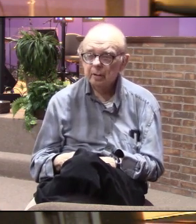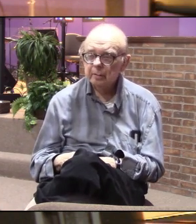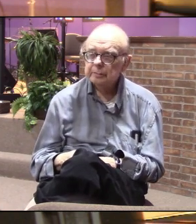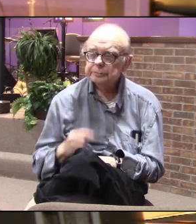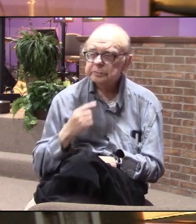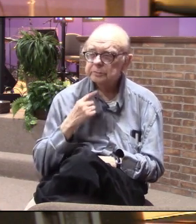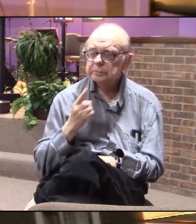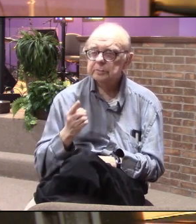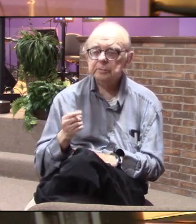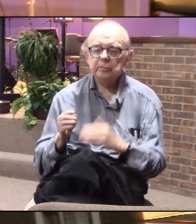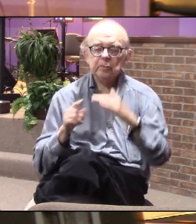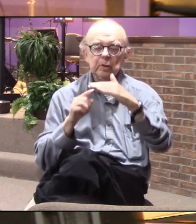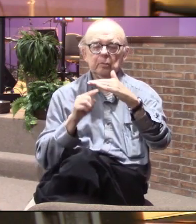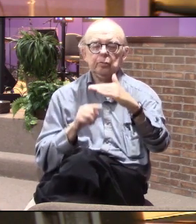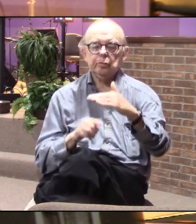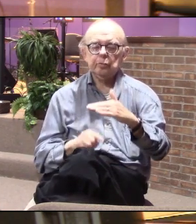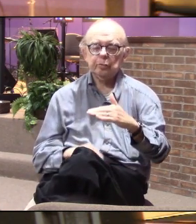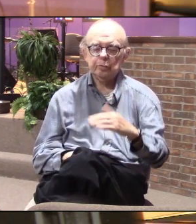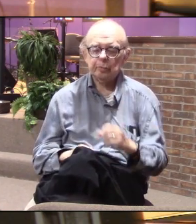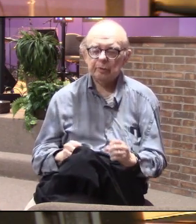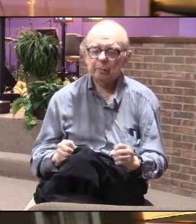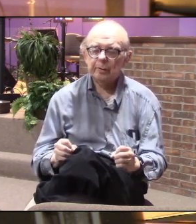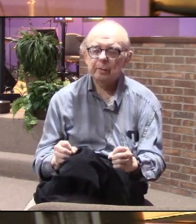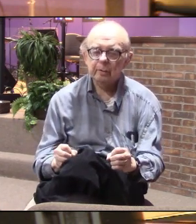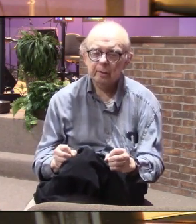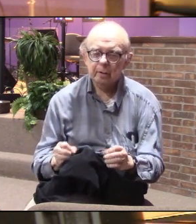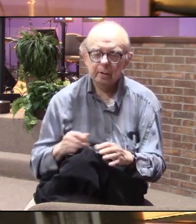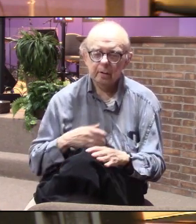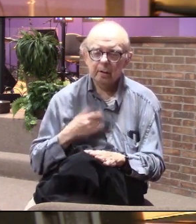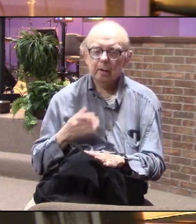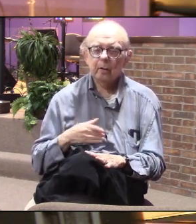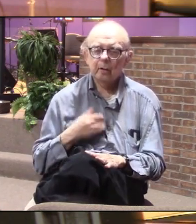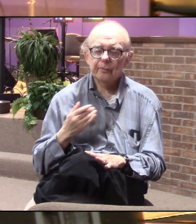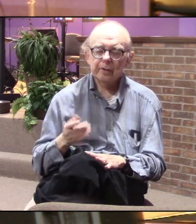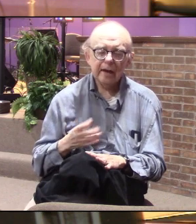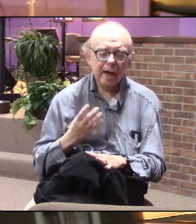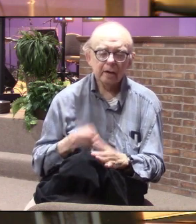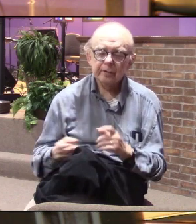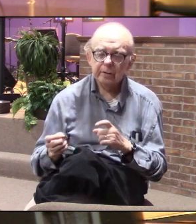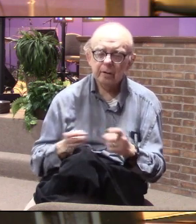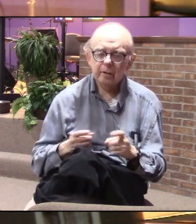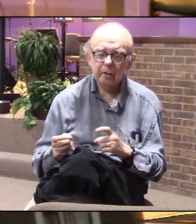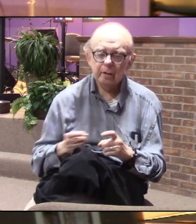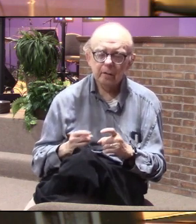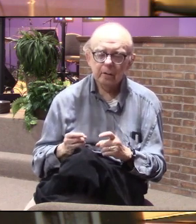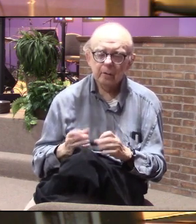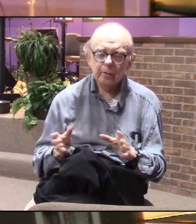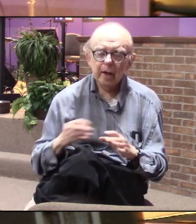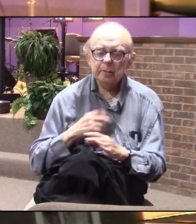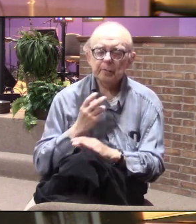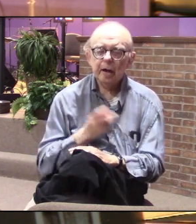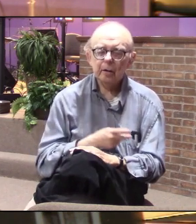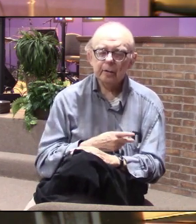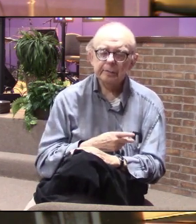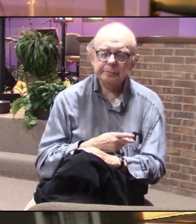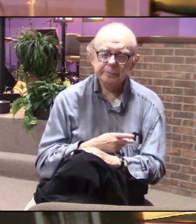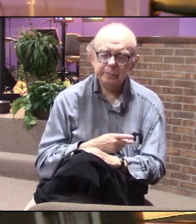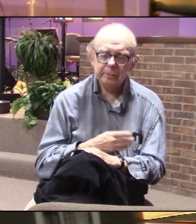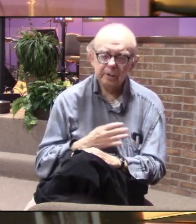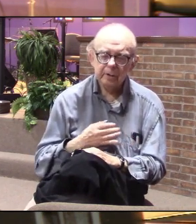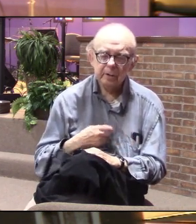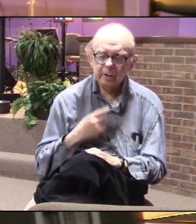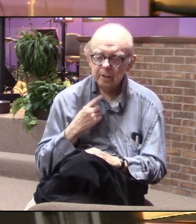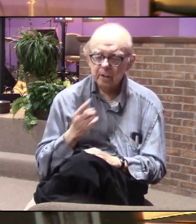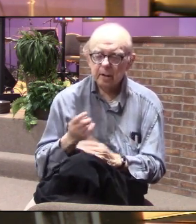sank to the bottom of the sea. I'm feeling out of control and powerless. Jonah